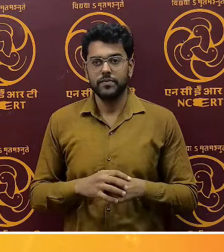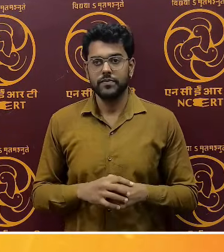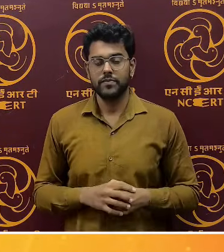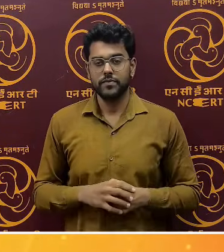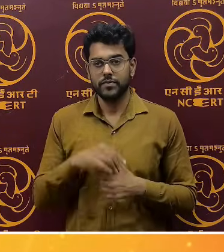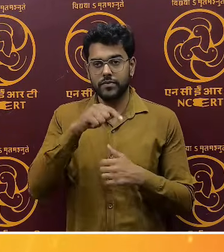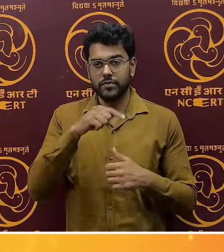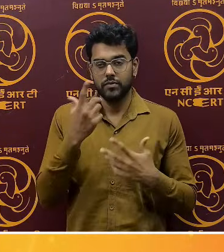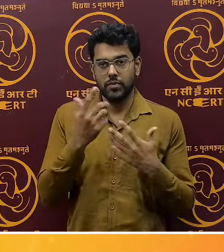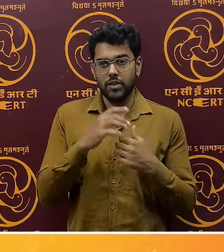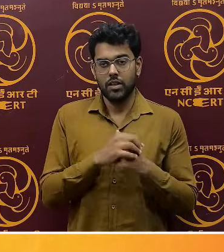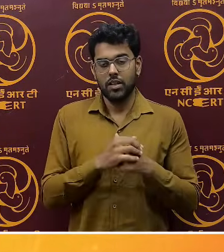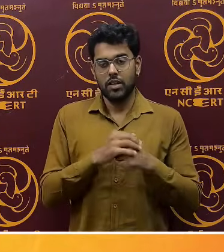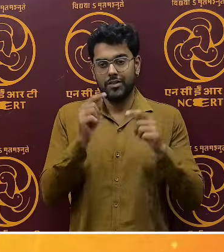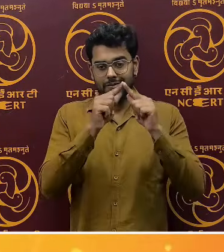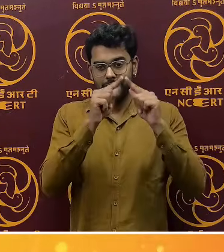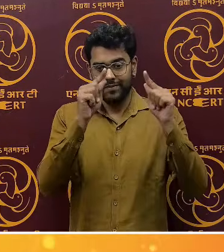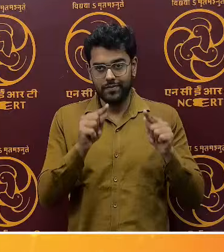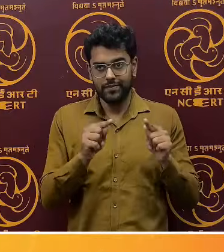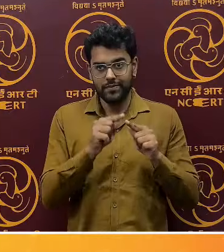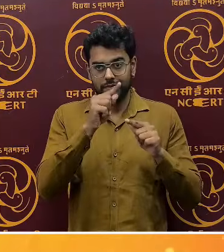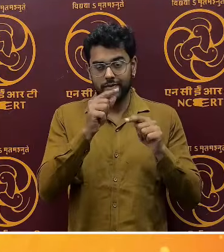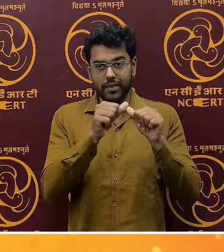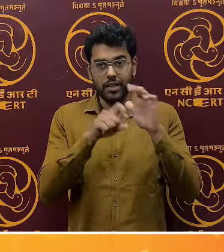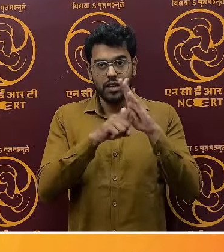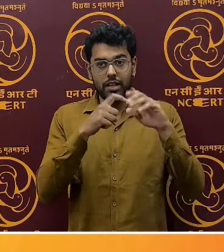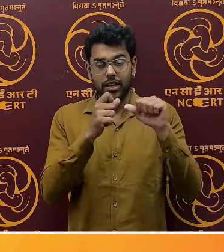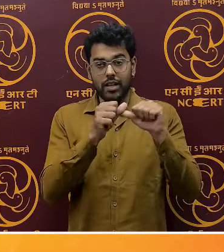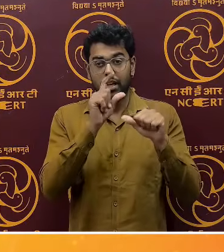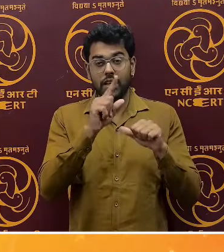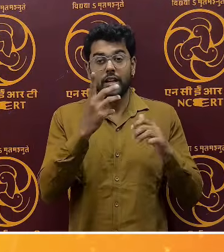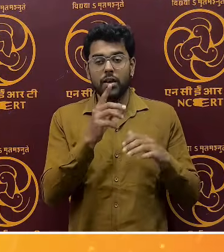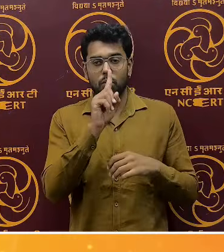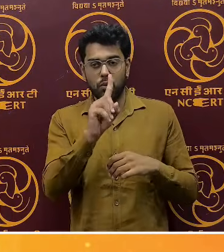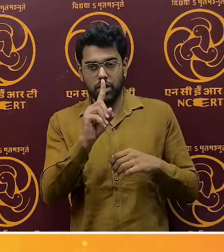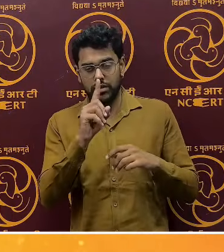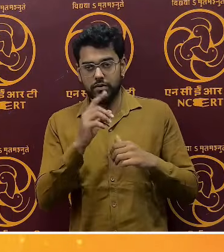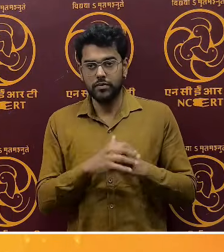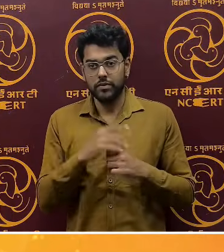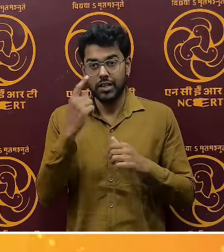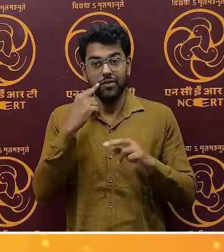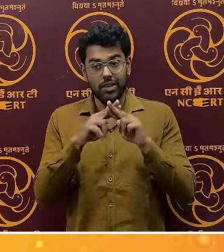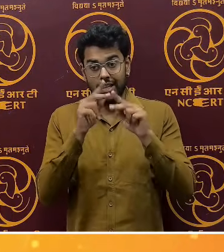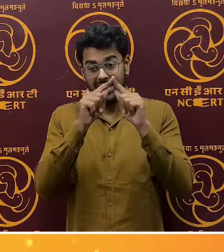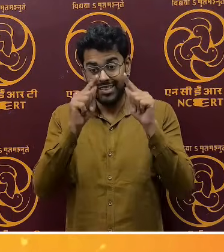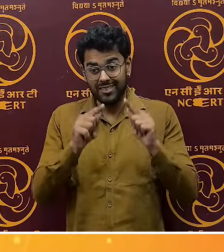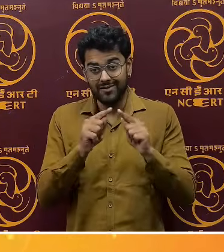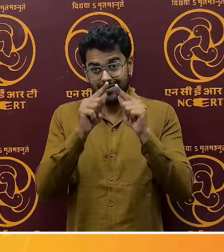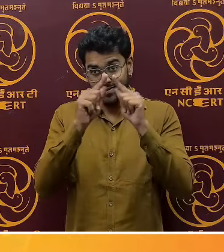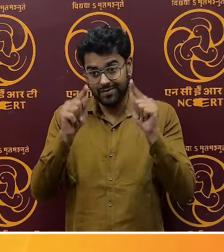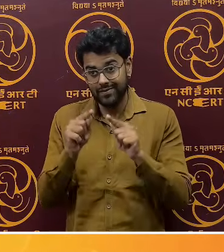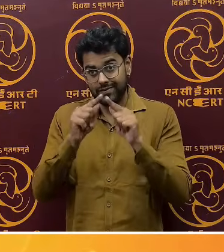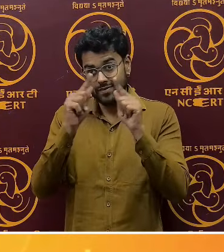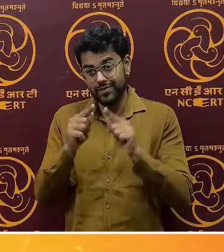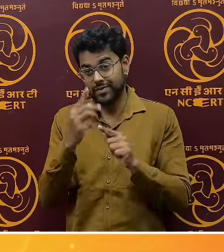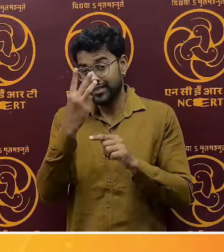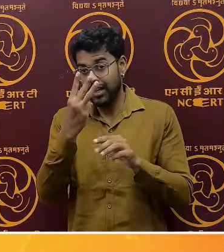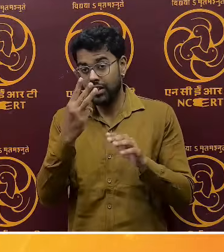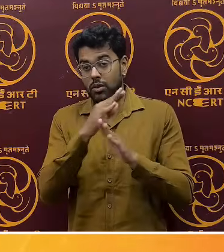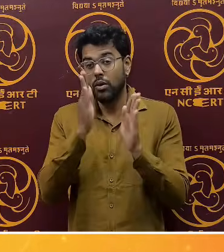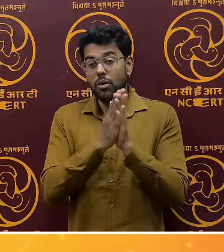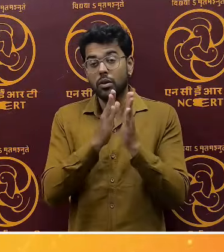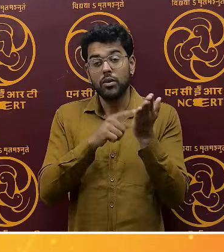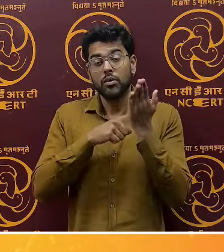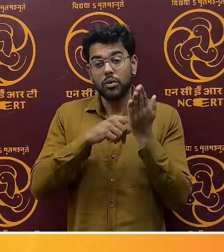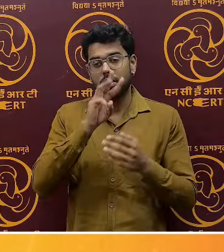of 1 square unit is 1, and what will be the 3 these squares? It will be 1 plus 1 plus 1, that is